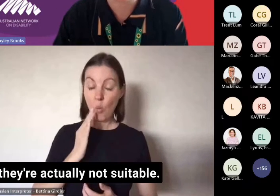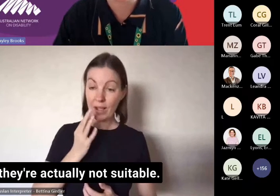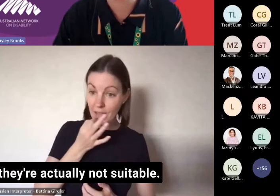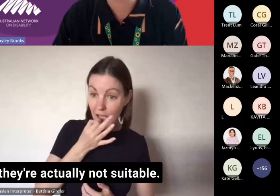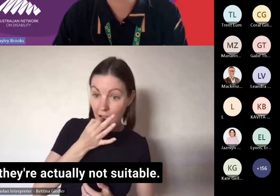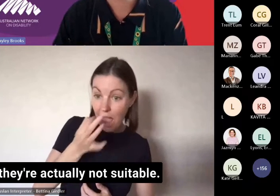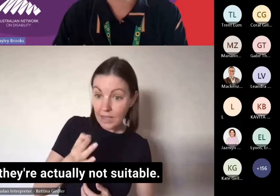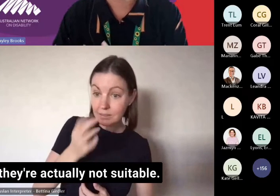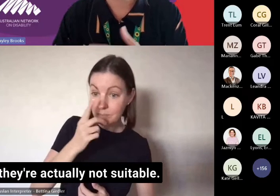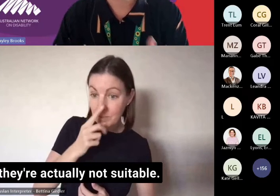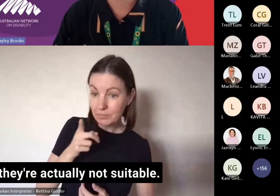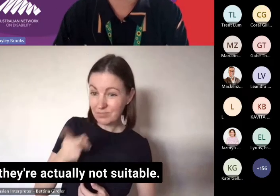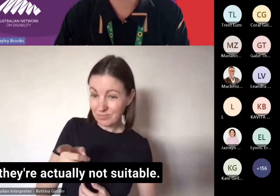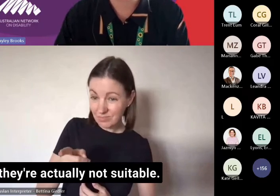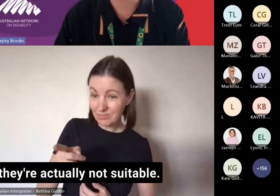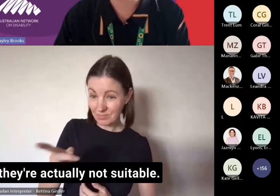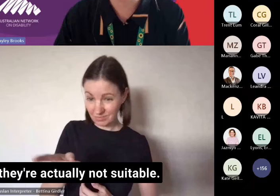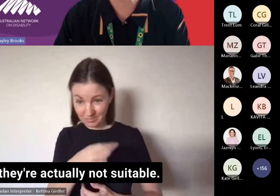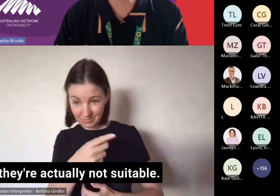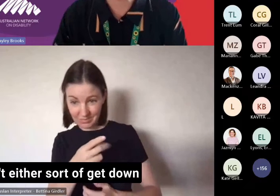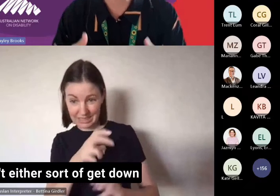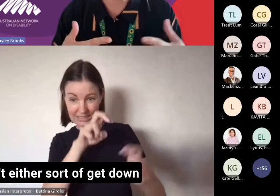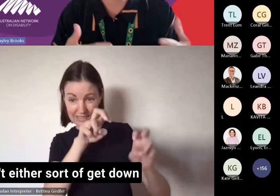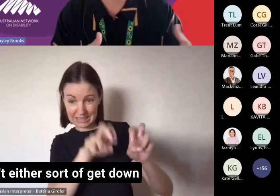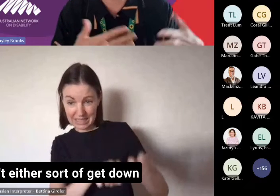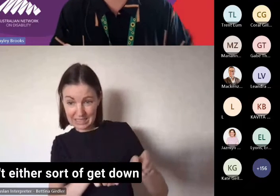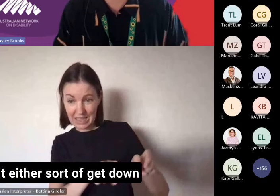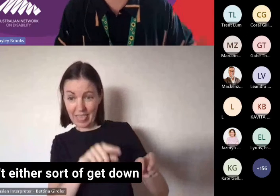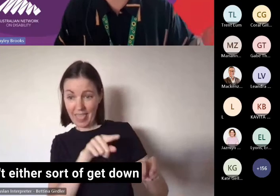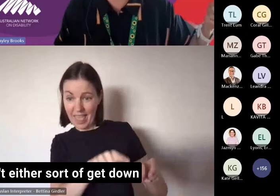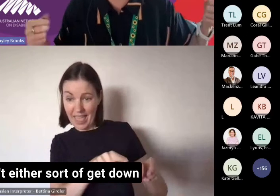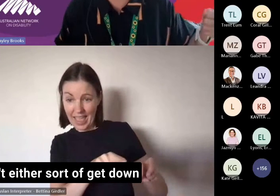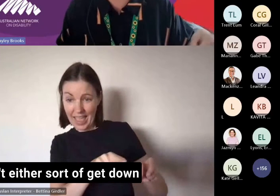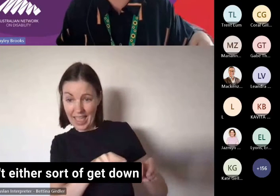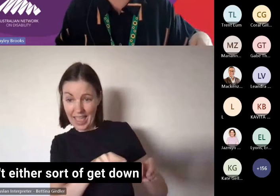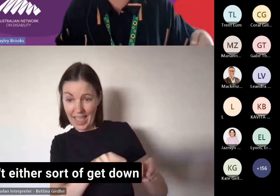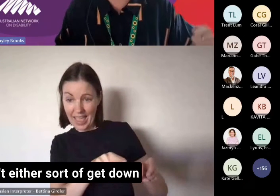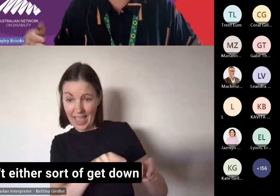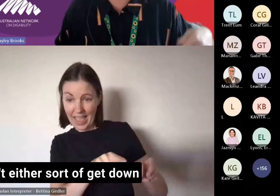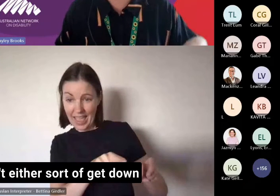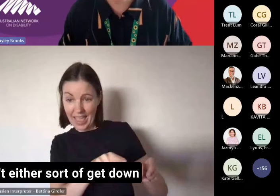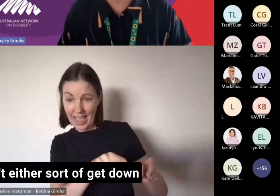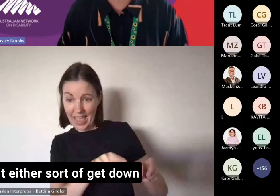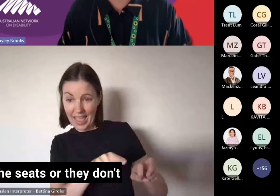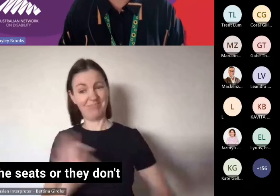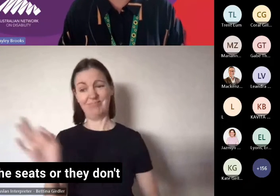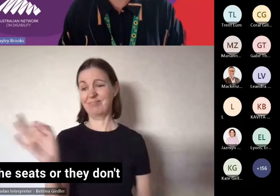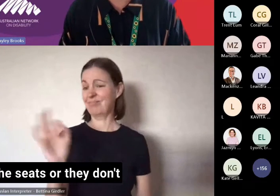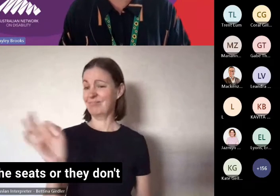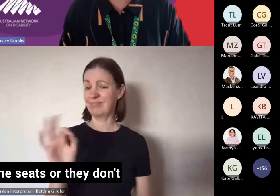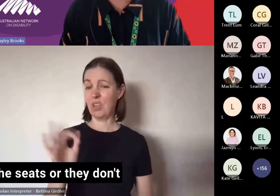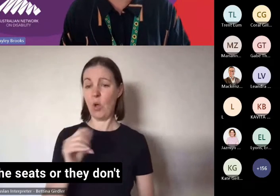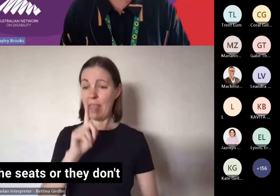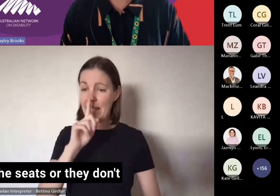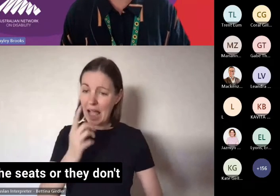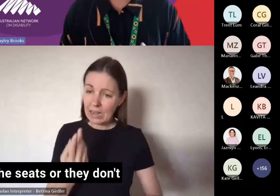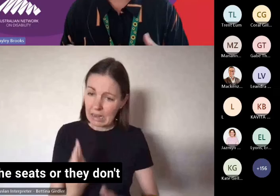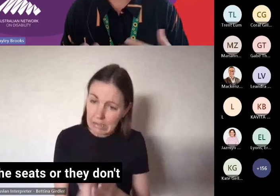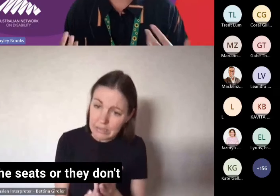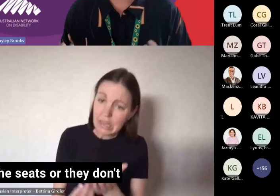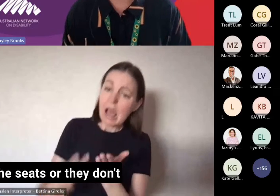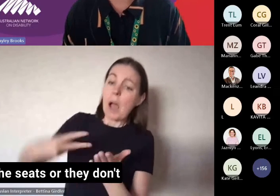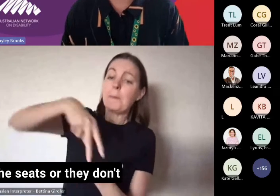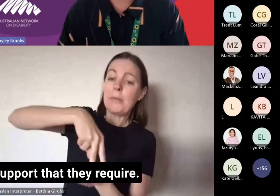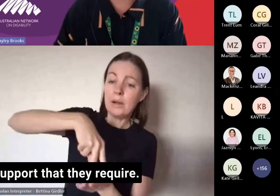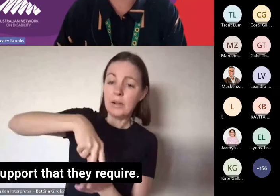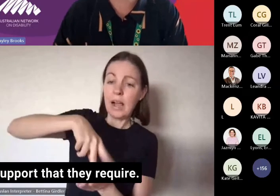sit on those seats, they're actually not suitable, and people can't either sort of get down or up from the seats,